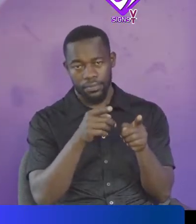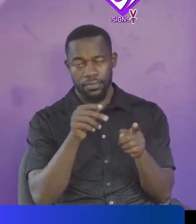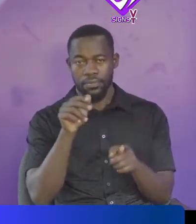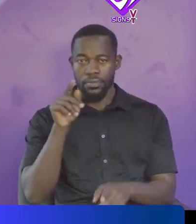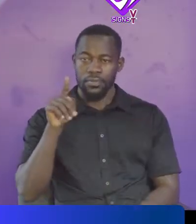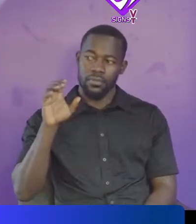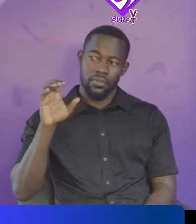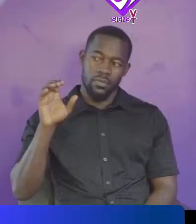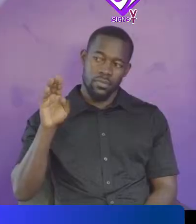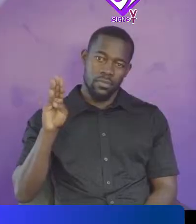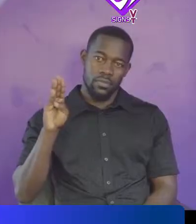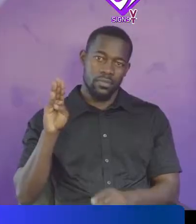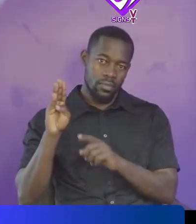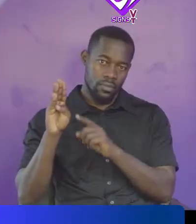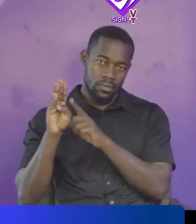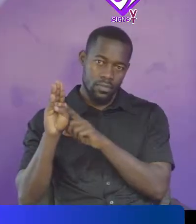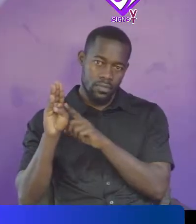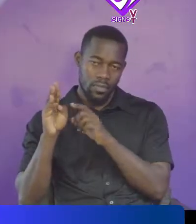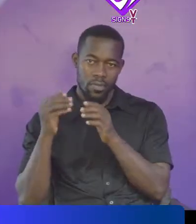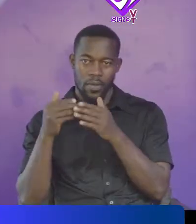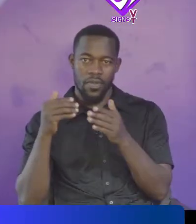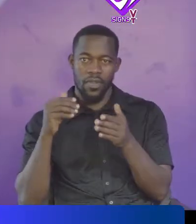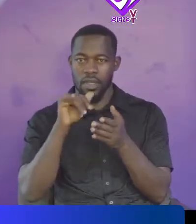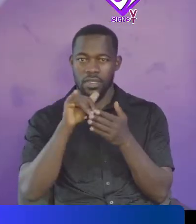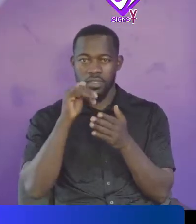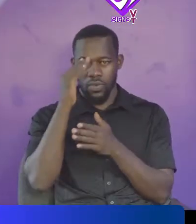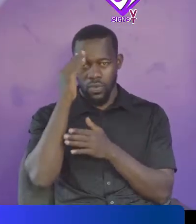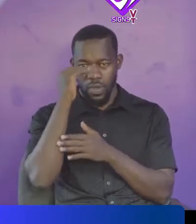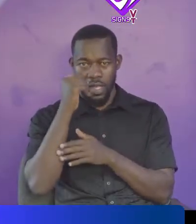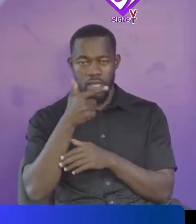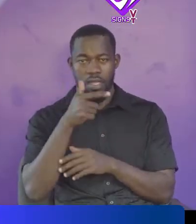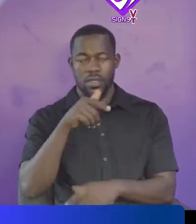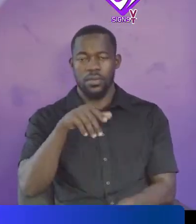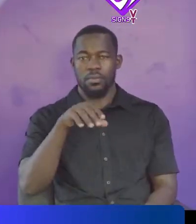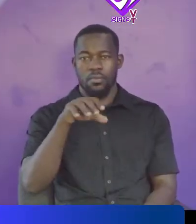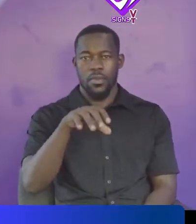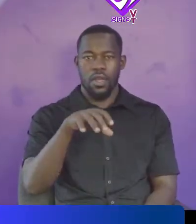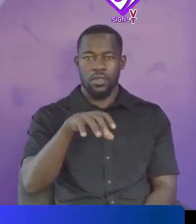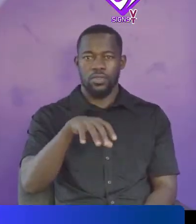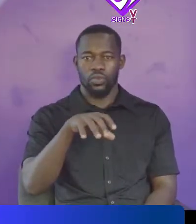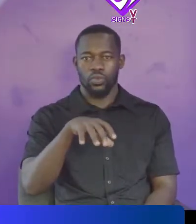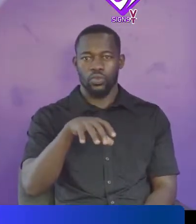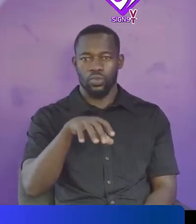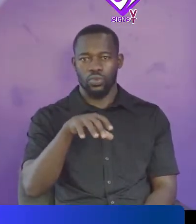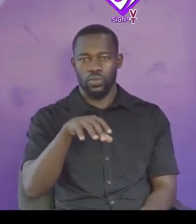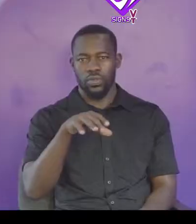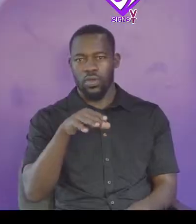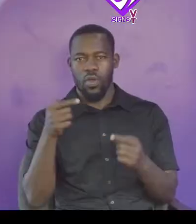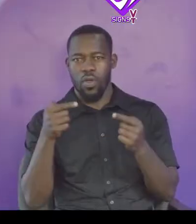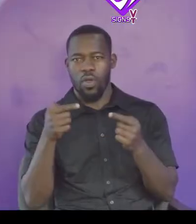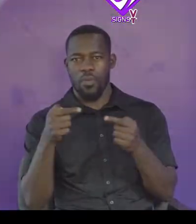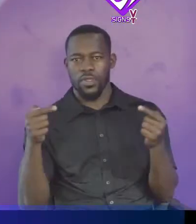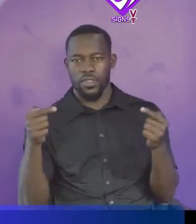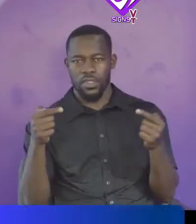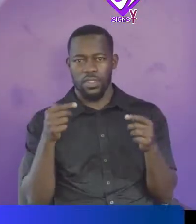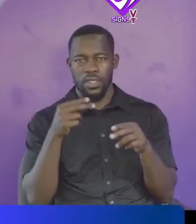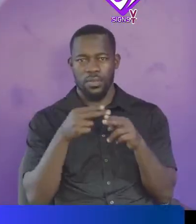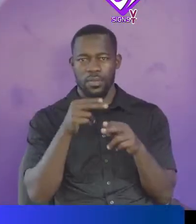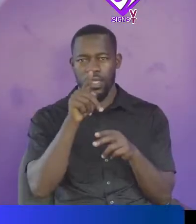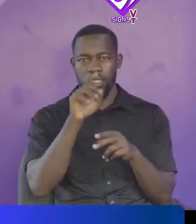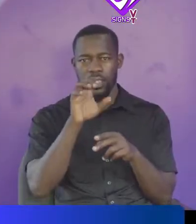That's why we have a stage behind, a Matatu stage, that is called Commercial. It is coming because